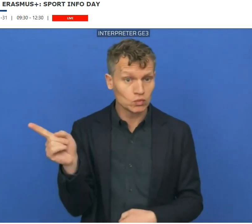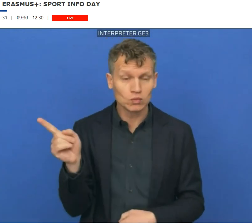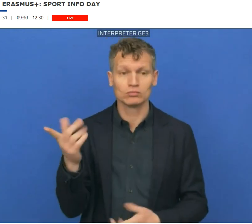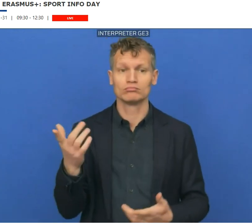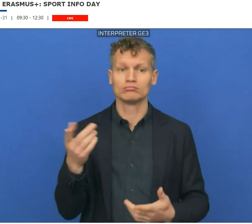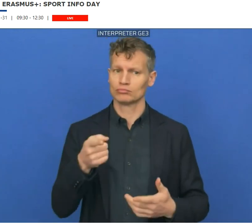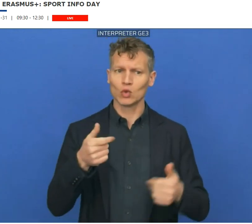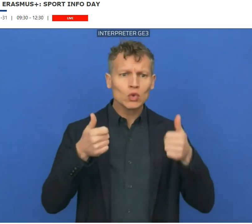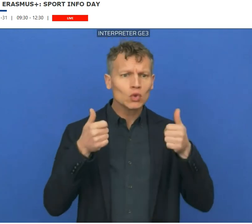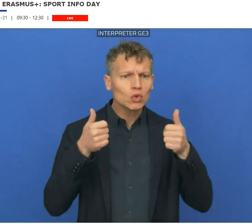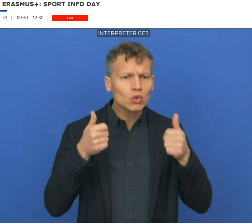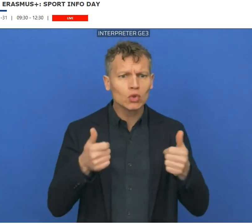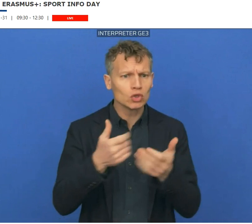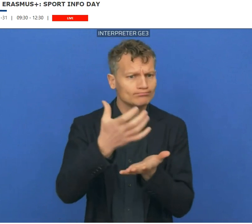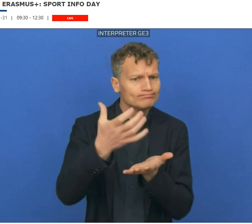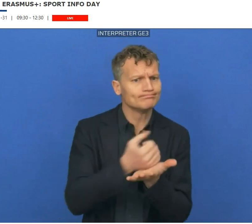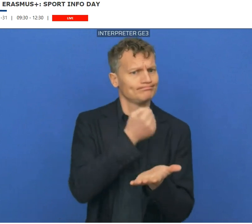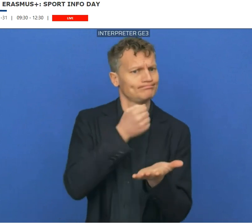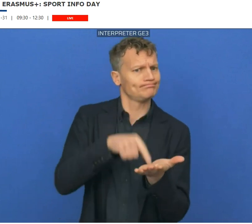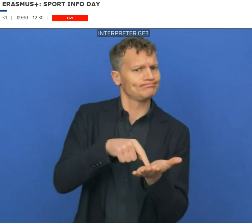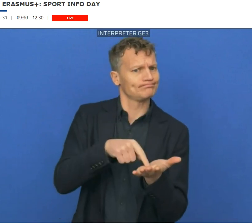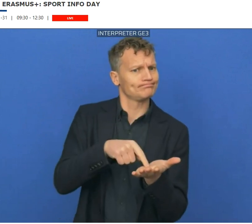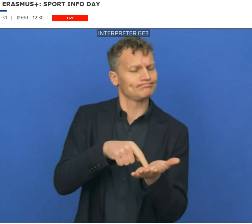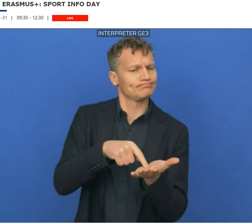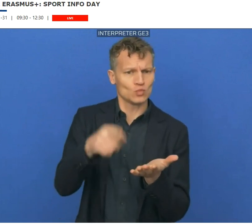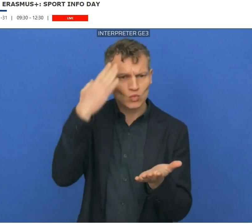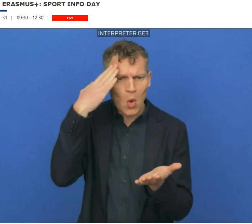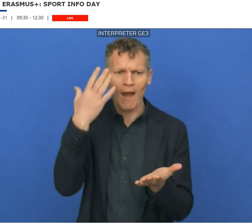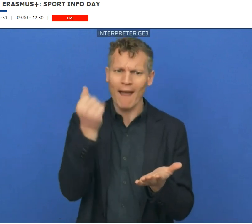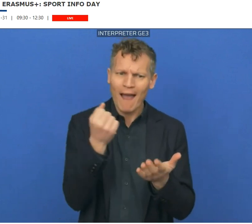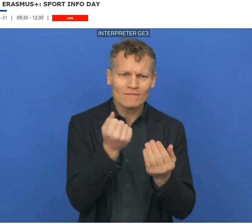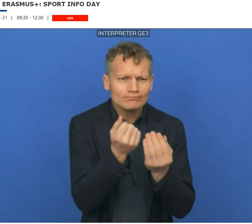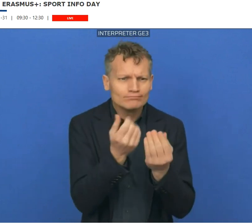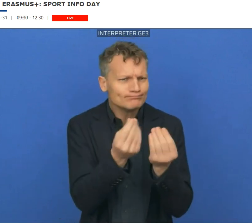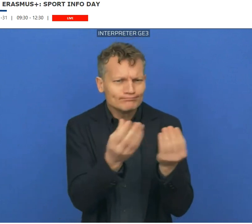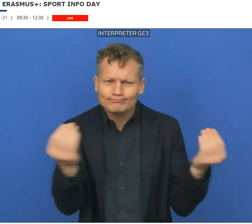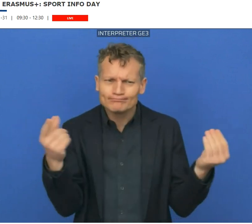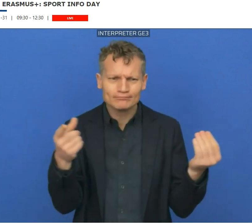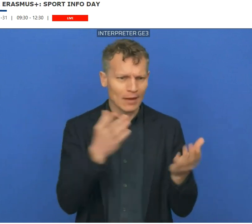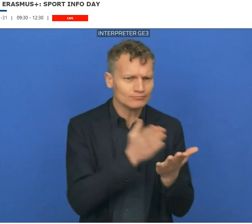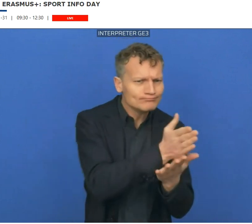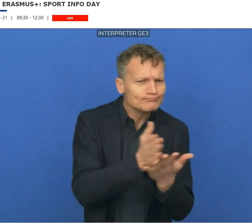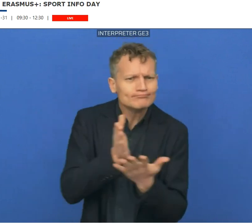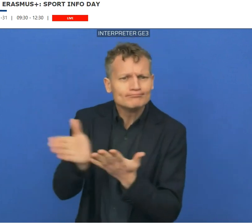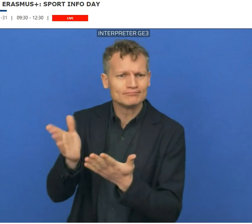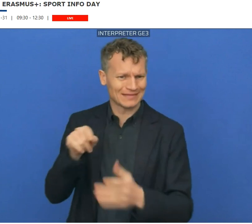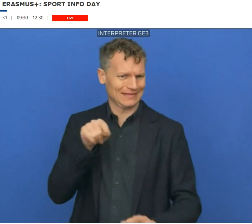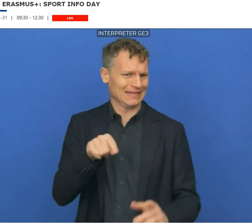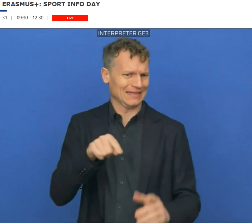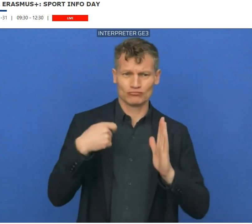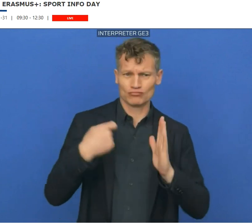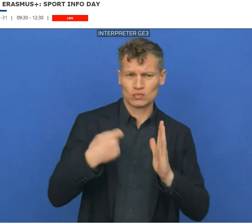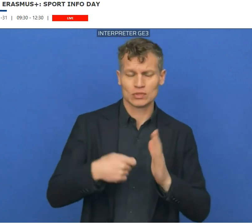good use of it and that you know all the possibilities given by this program. And today,